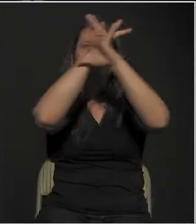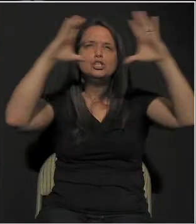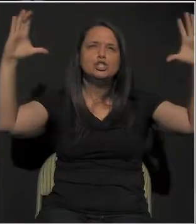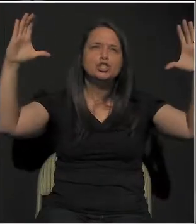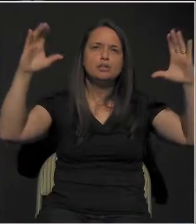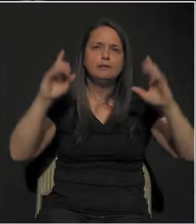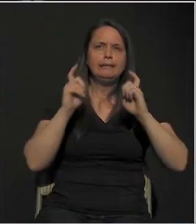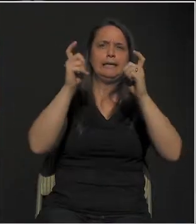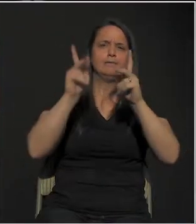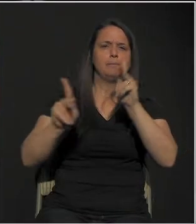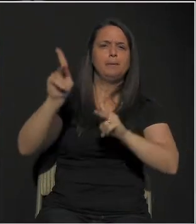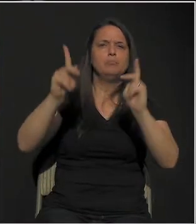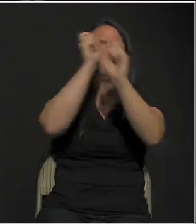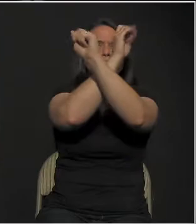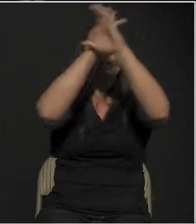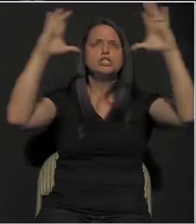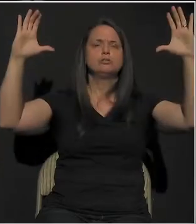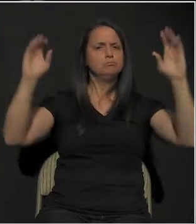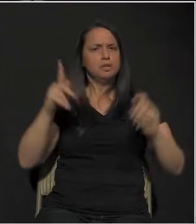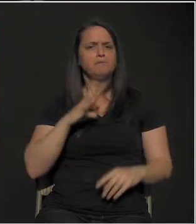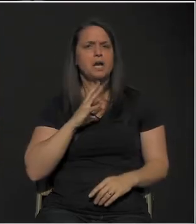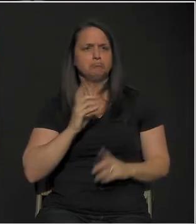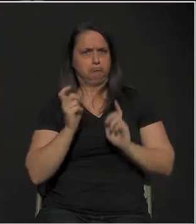the people vision. Okay, let me give you some vision.